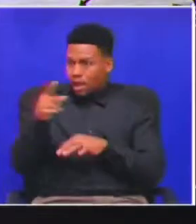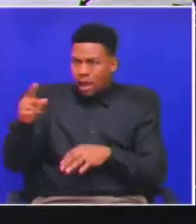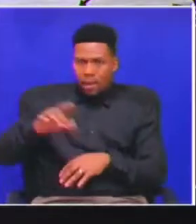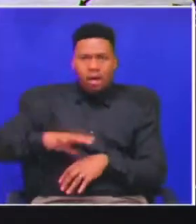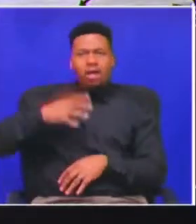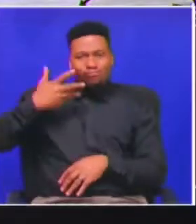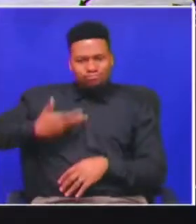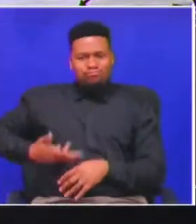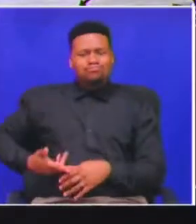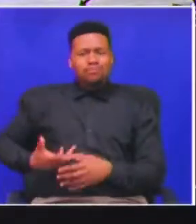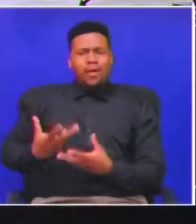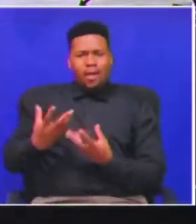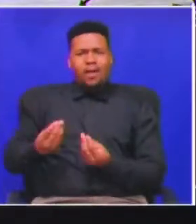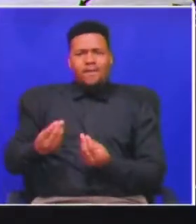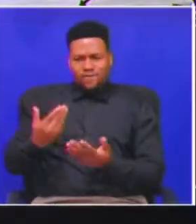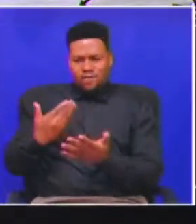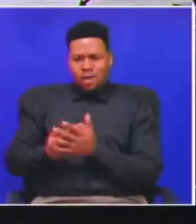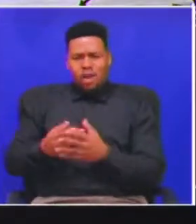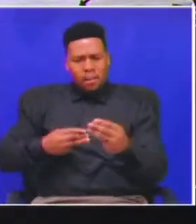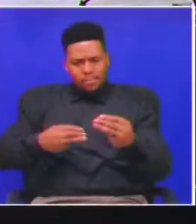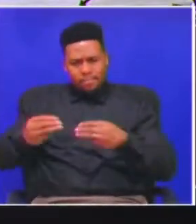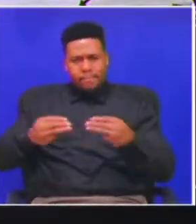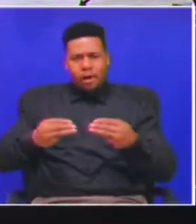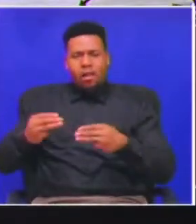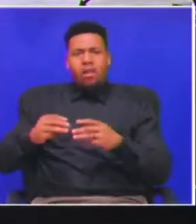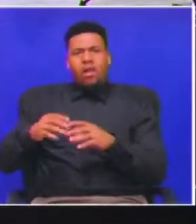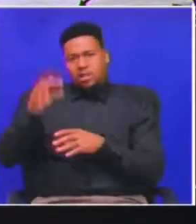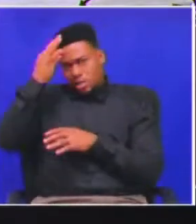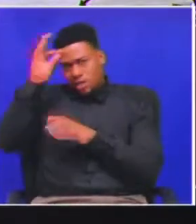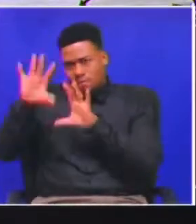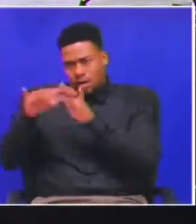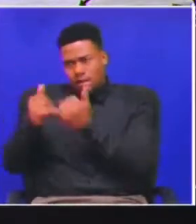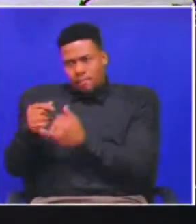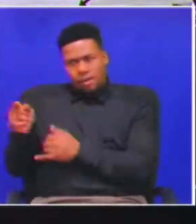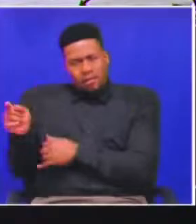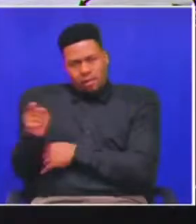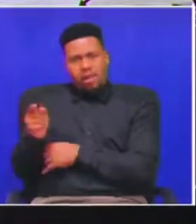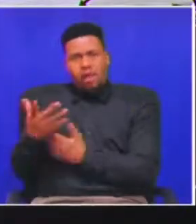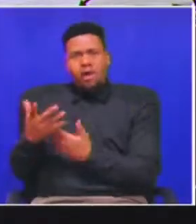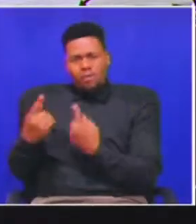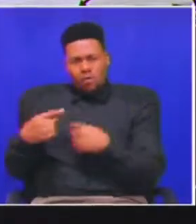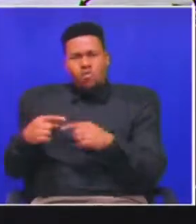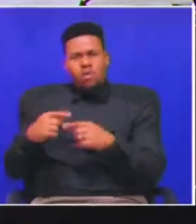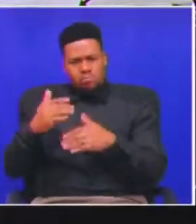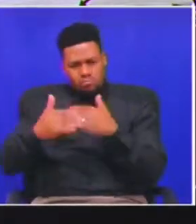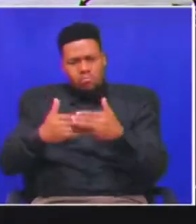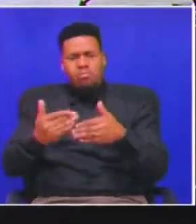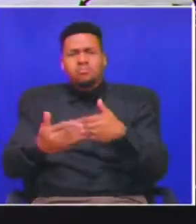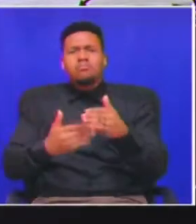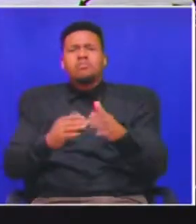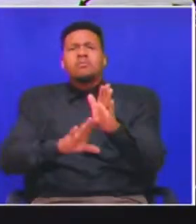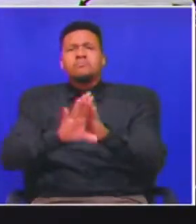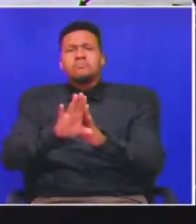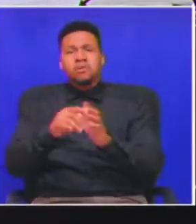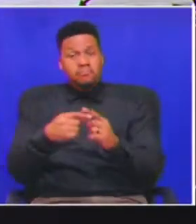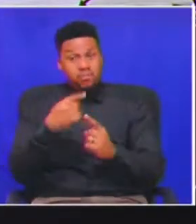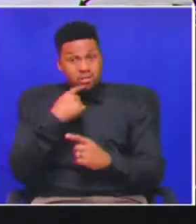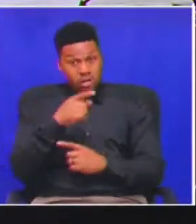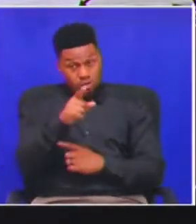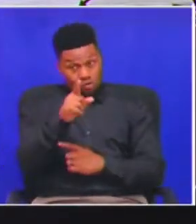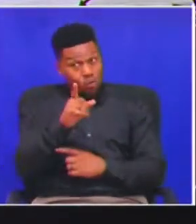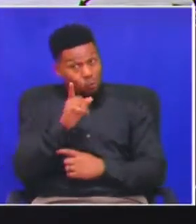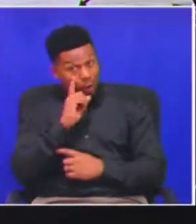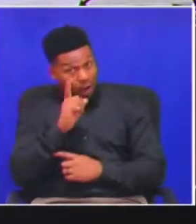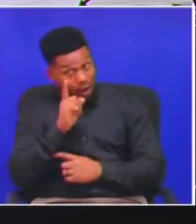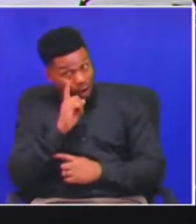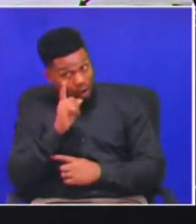enterprises. And I think we will make great progress as we move on. So I can say, watch this space. This is